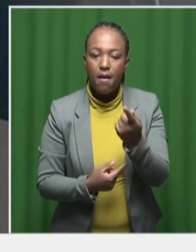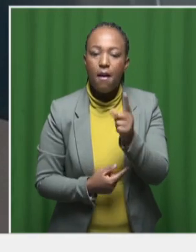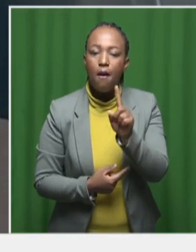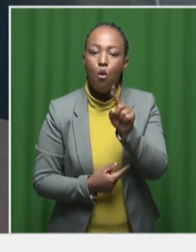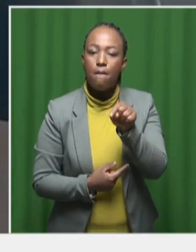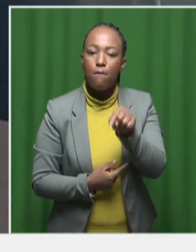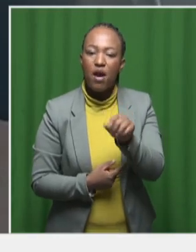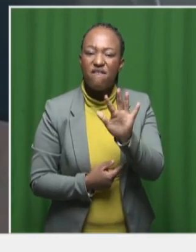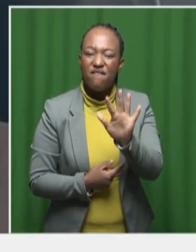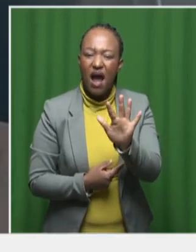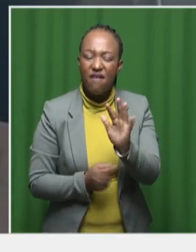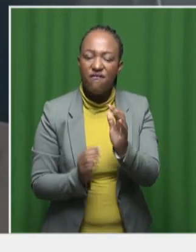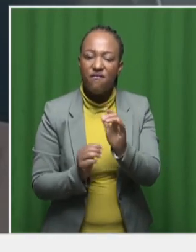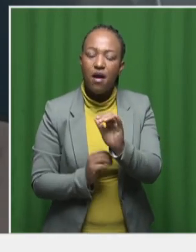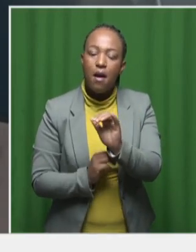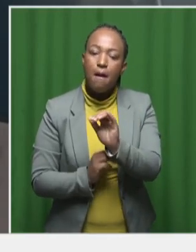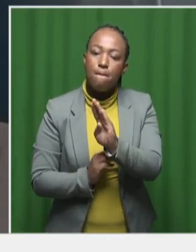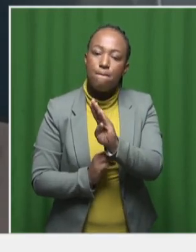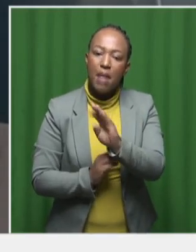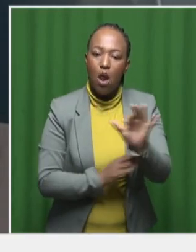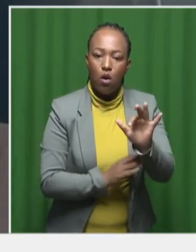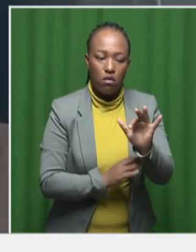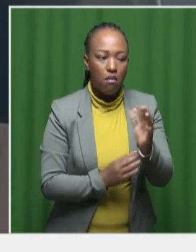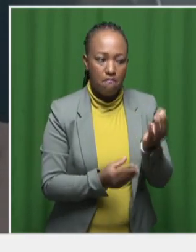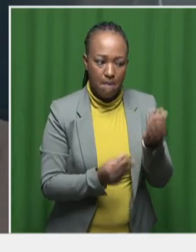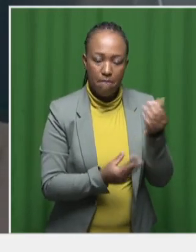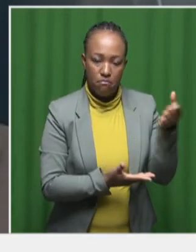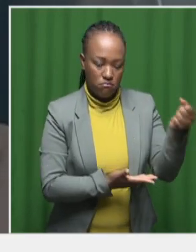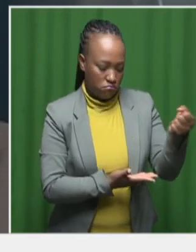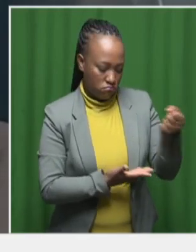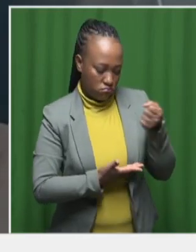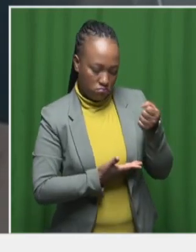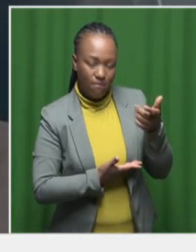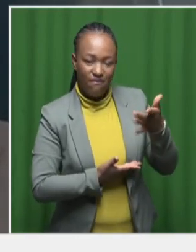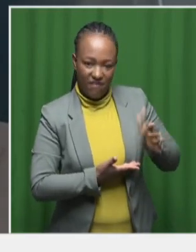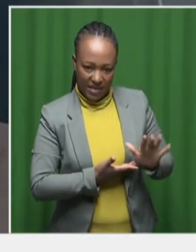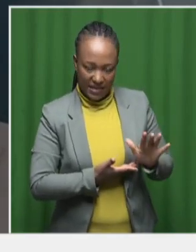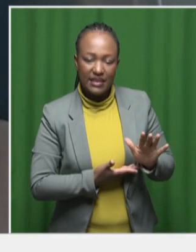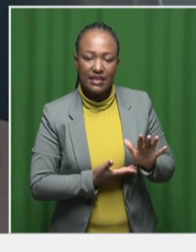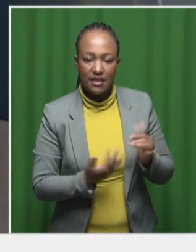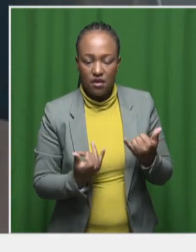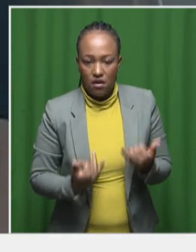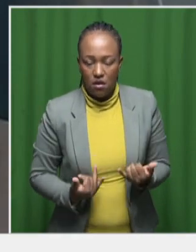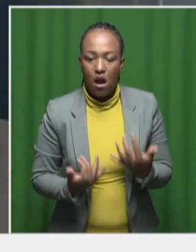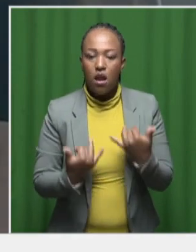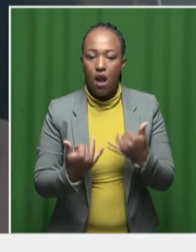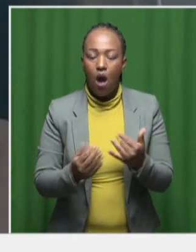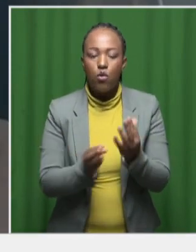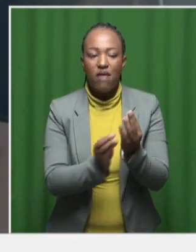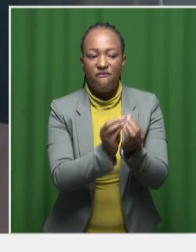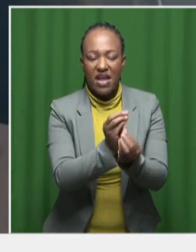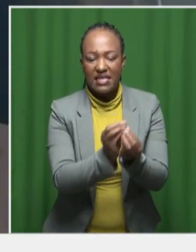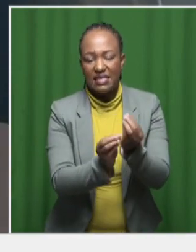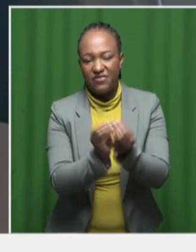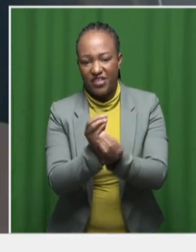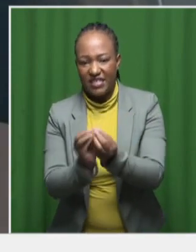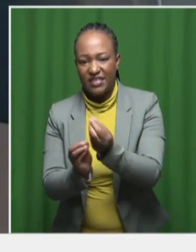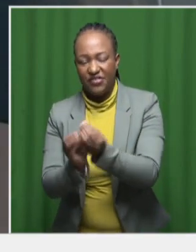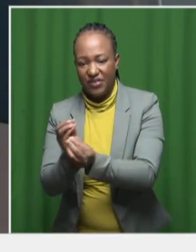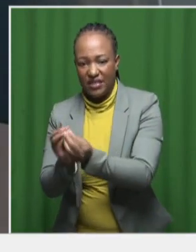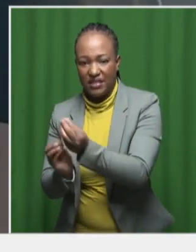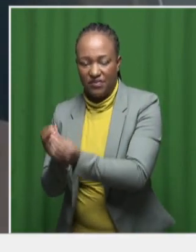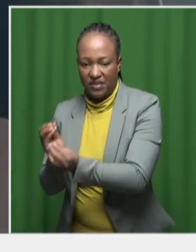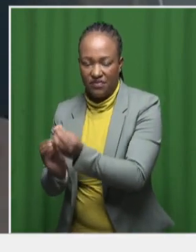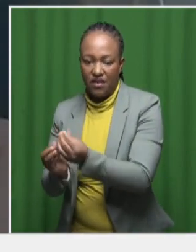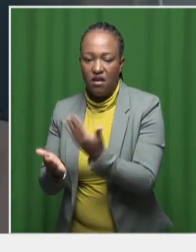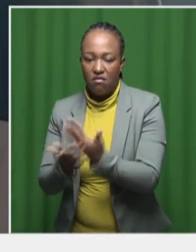rands, which will then enable us as a city to be responsive to many areas where we have not yet touched our